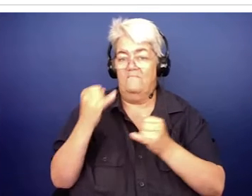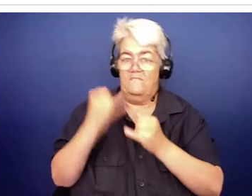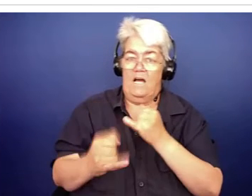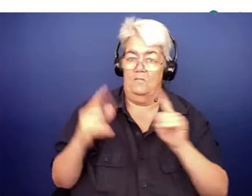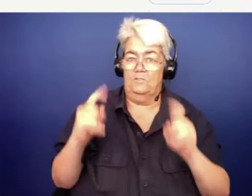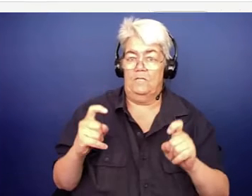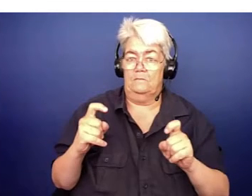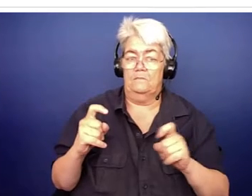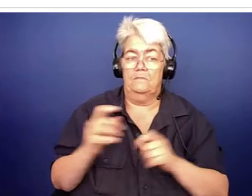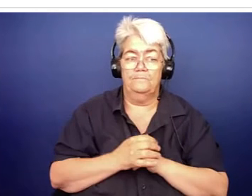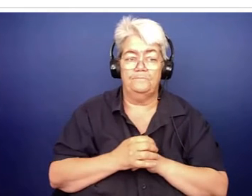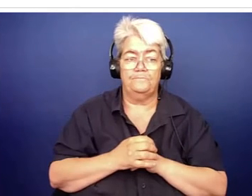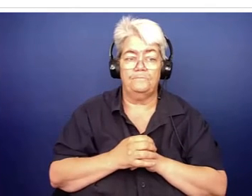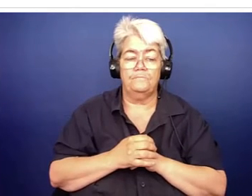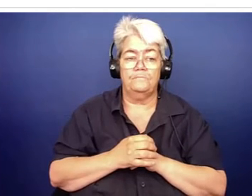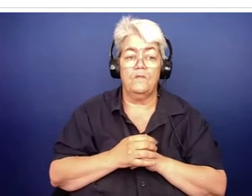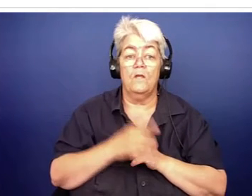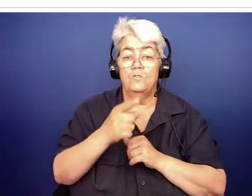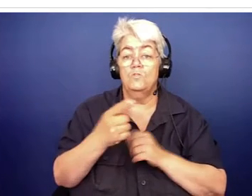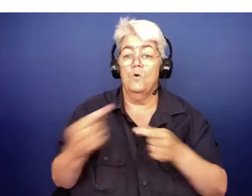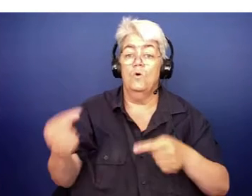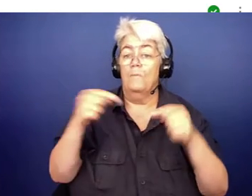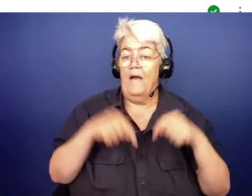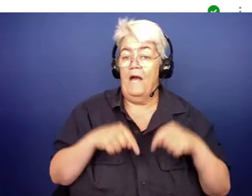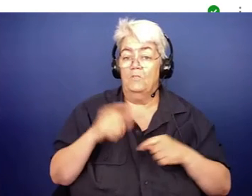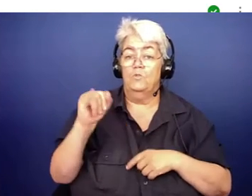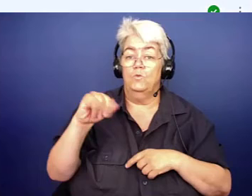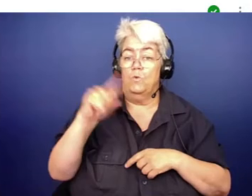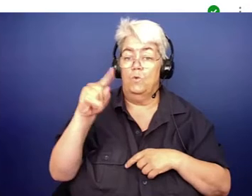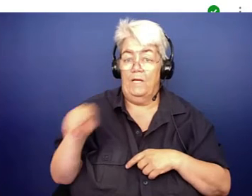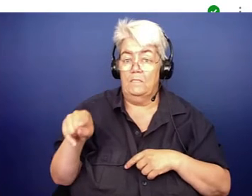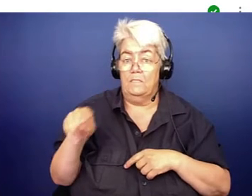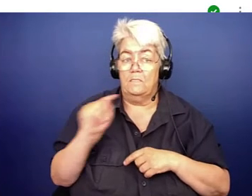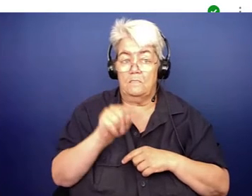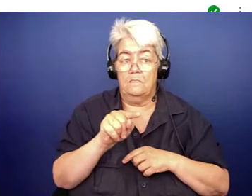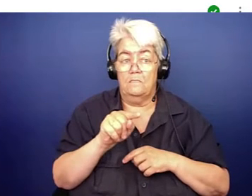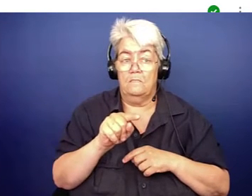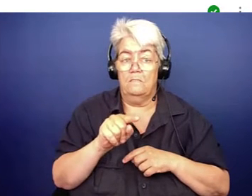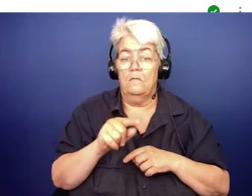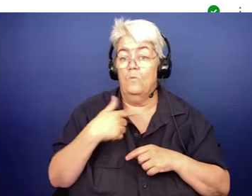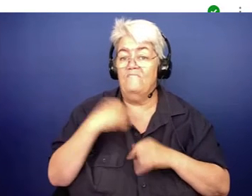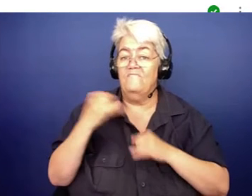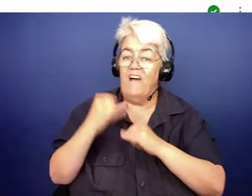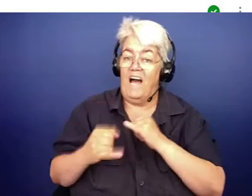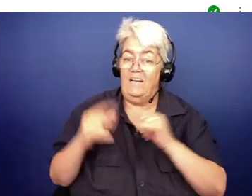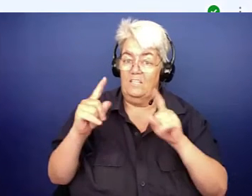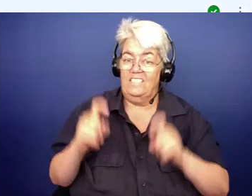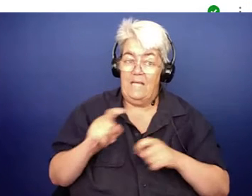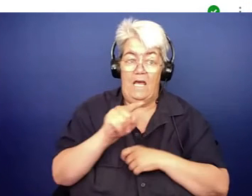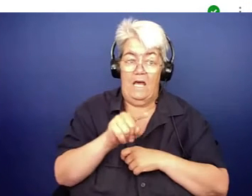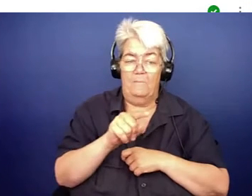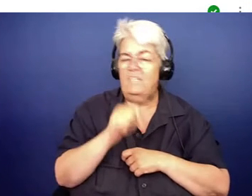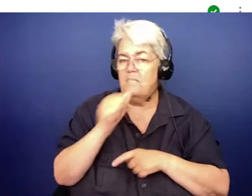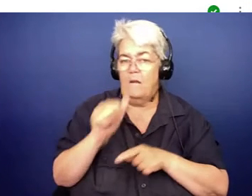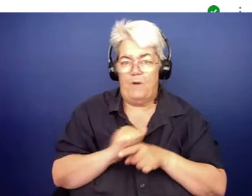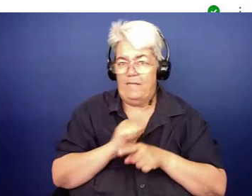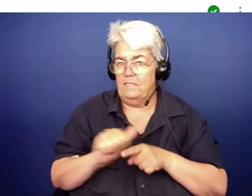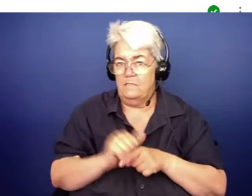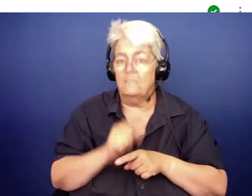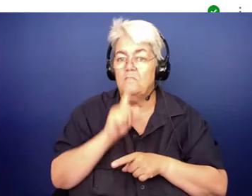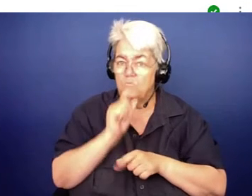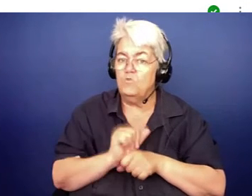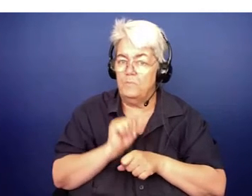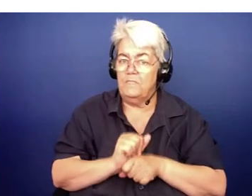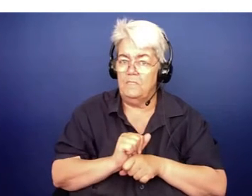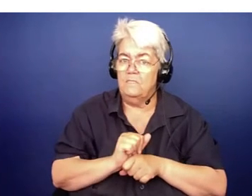here. So we'll go back to the quizzes, and we have this final exam that's not really a practice. Okay, so we'll